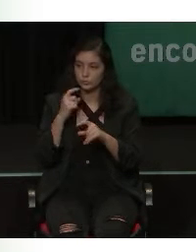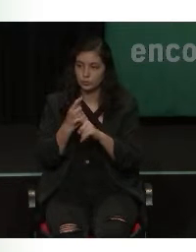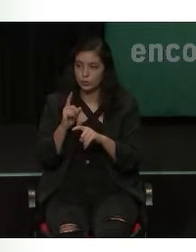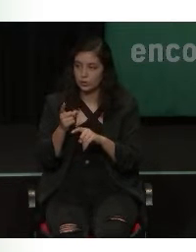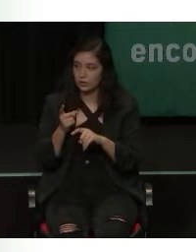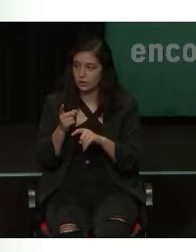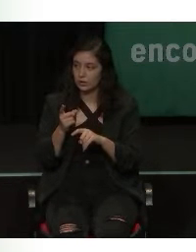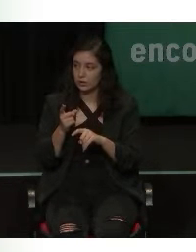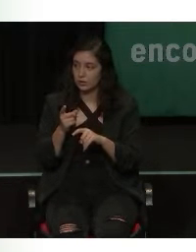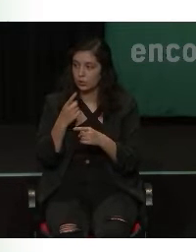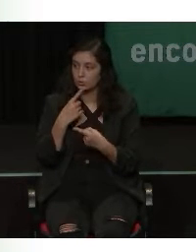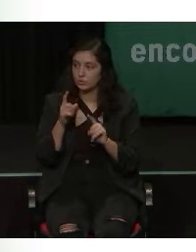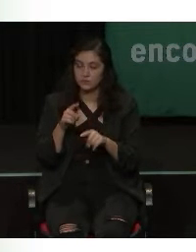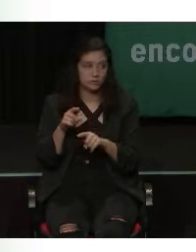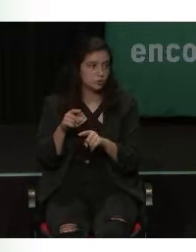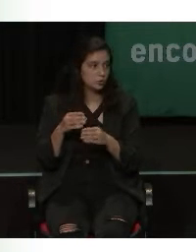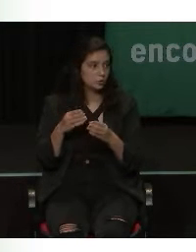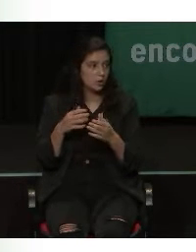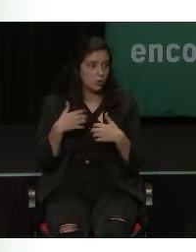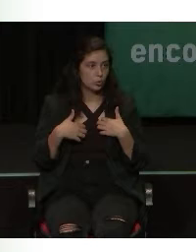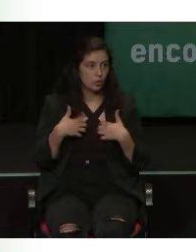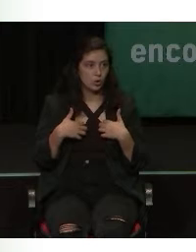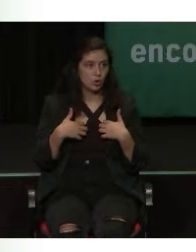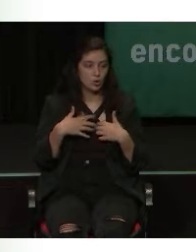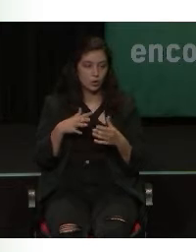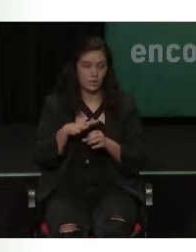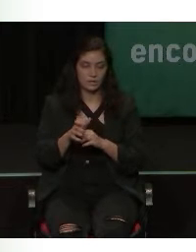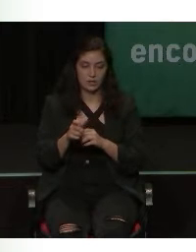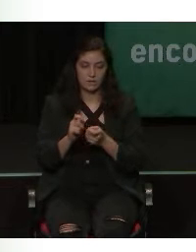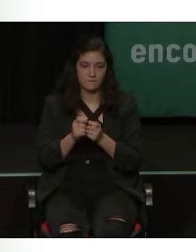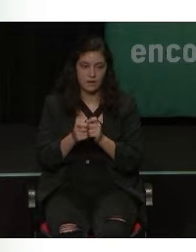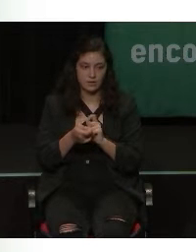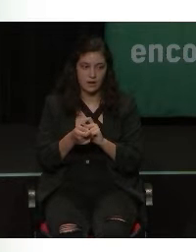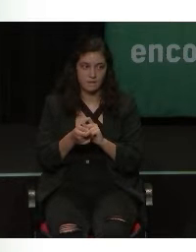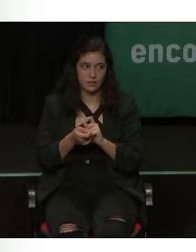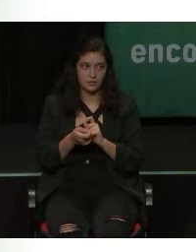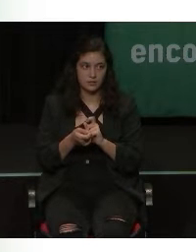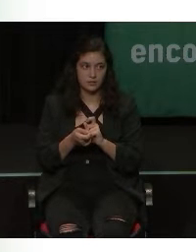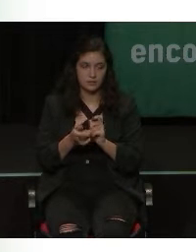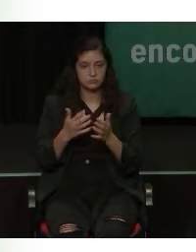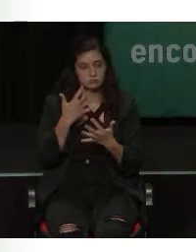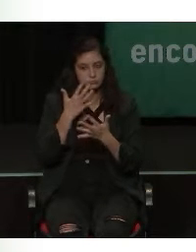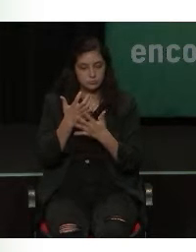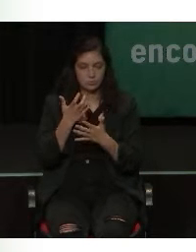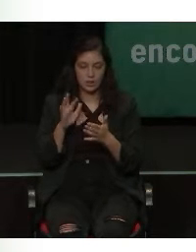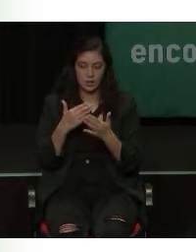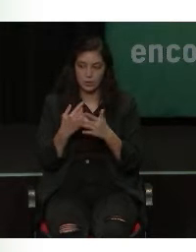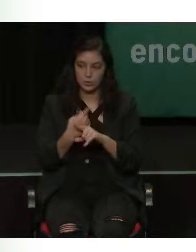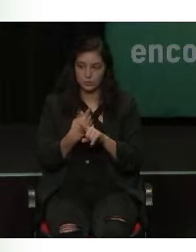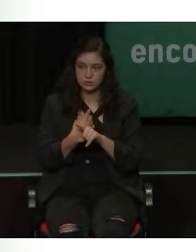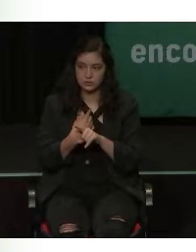variables in a regression analysis. We realized that the fear to COVID is a variable that